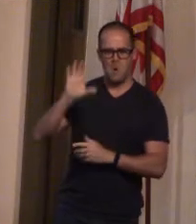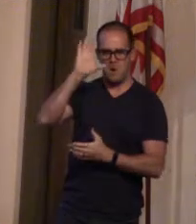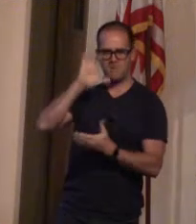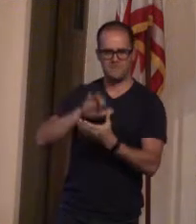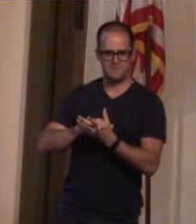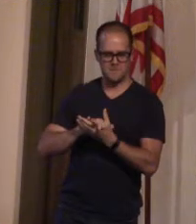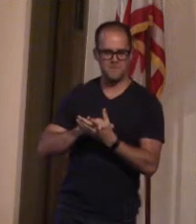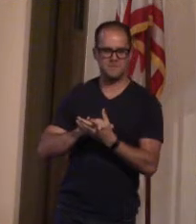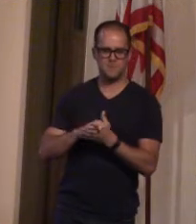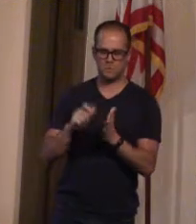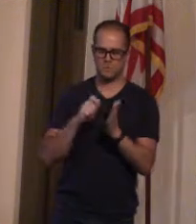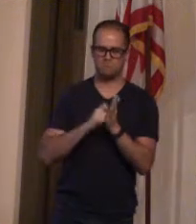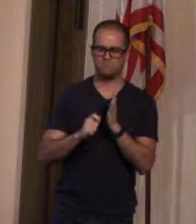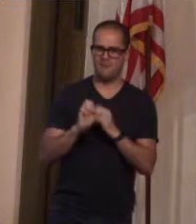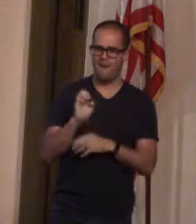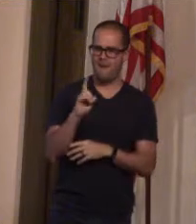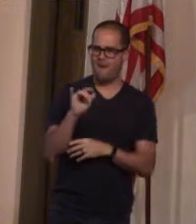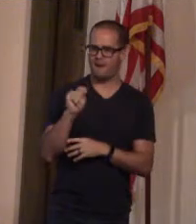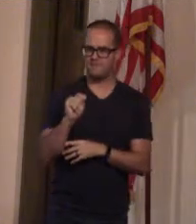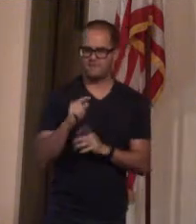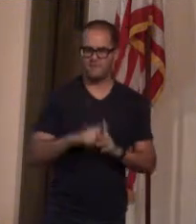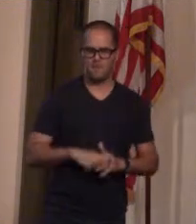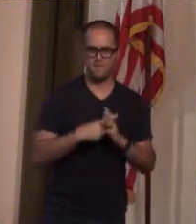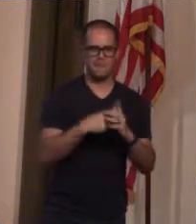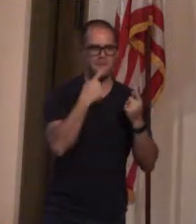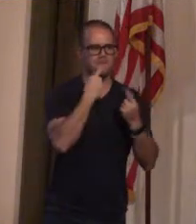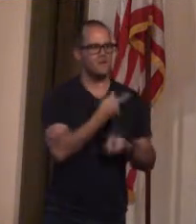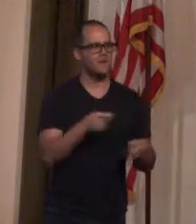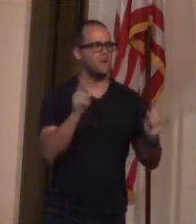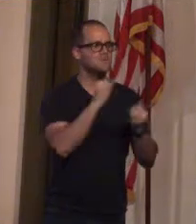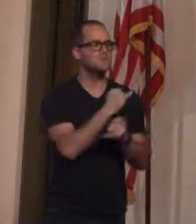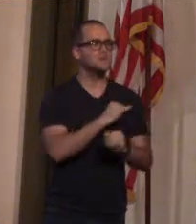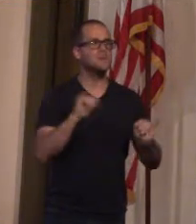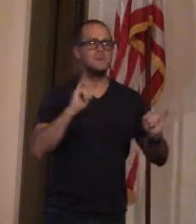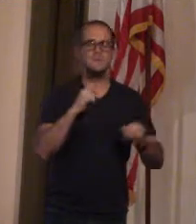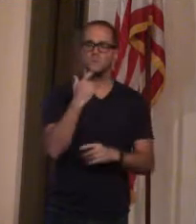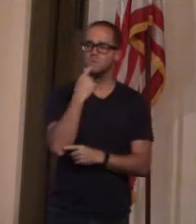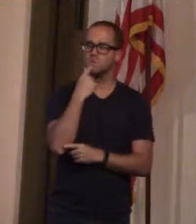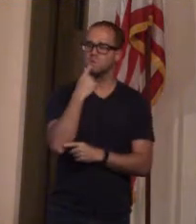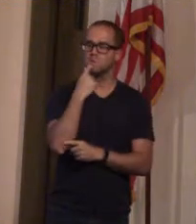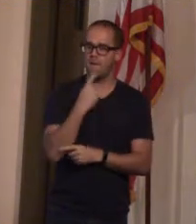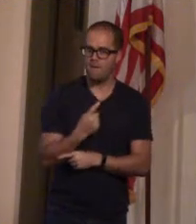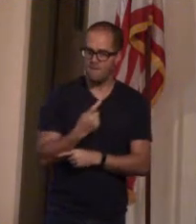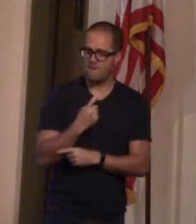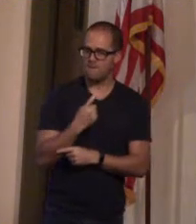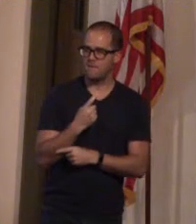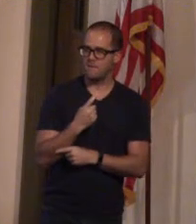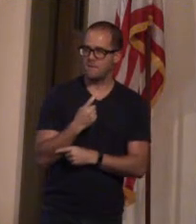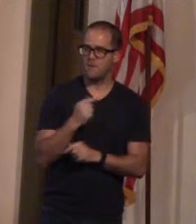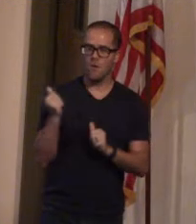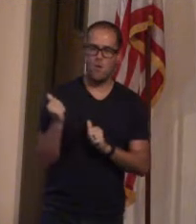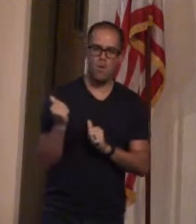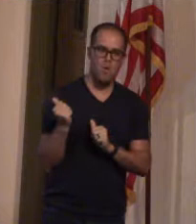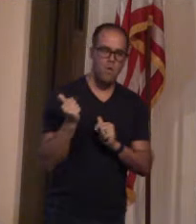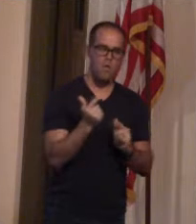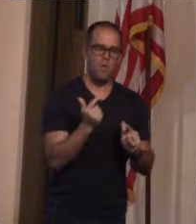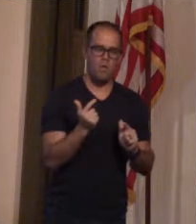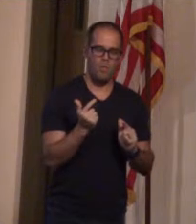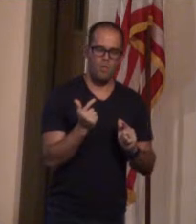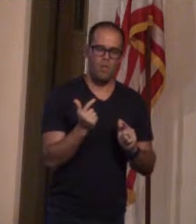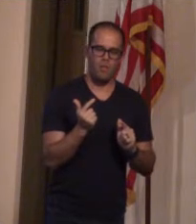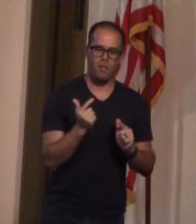There's a story that Jane Addams tried very hard to get her husband to edit